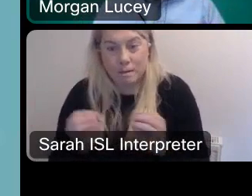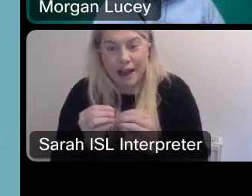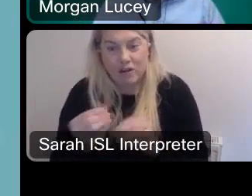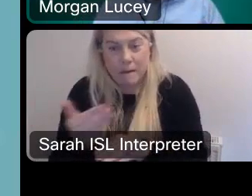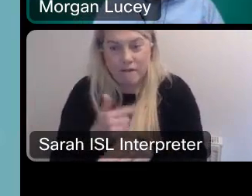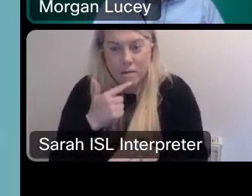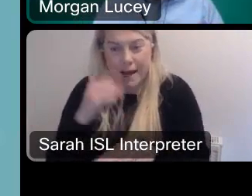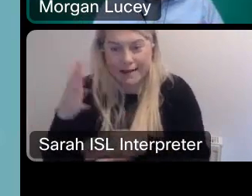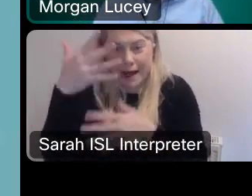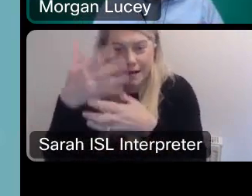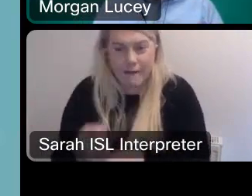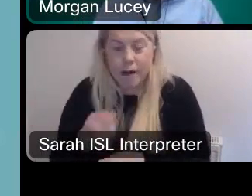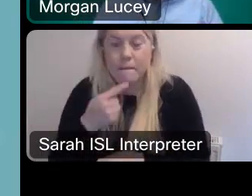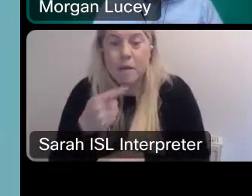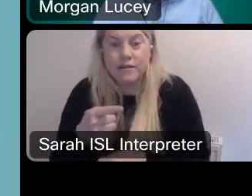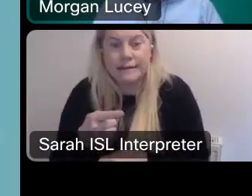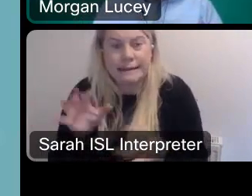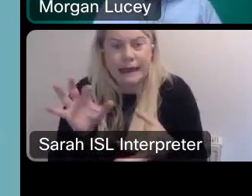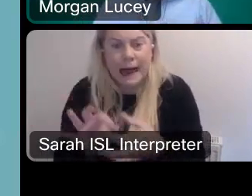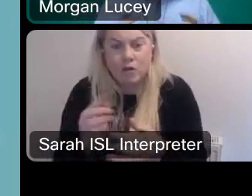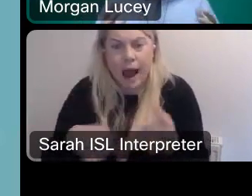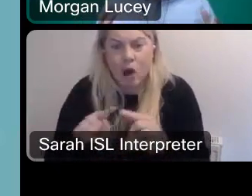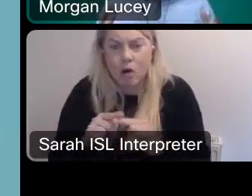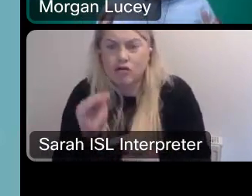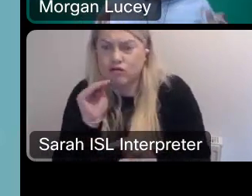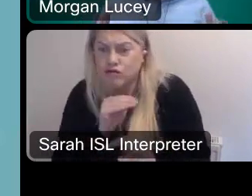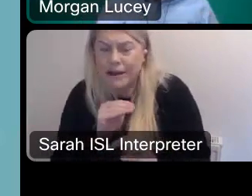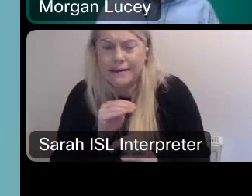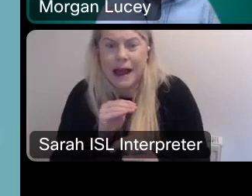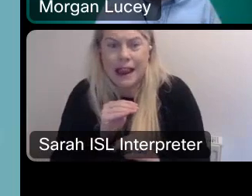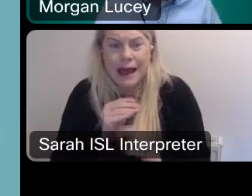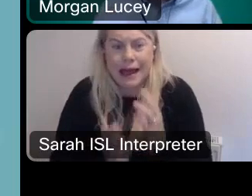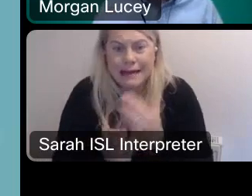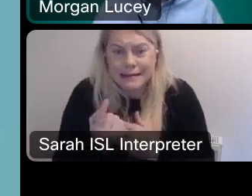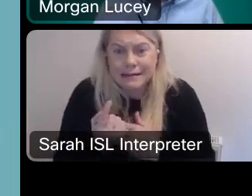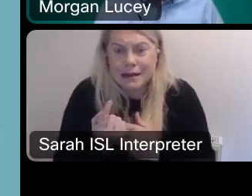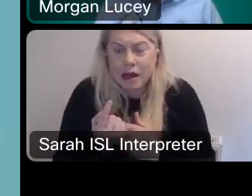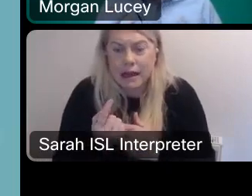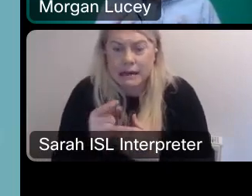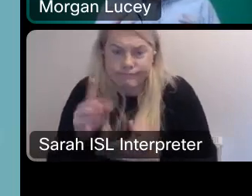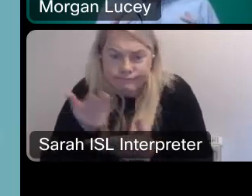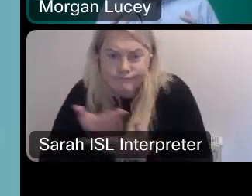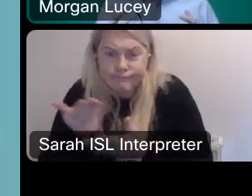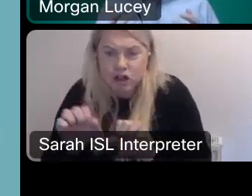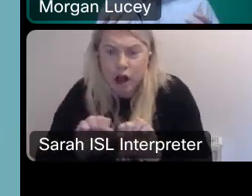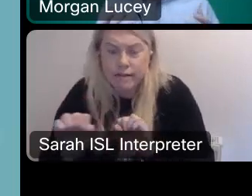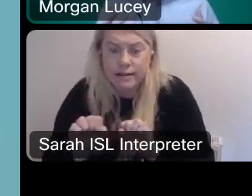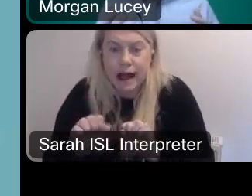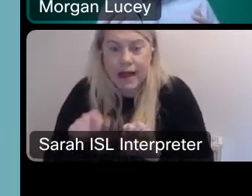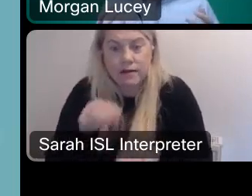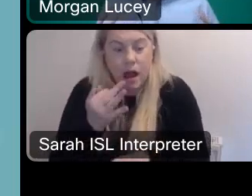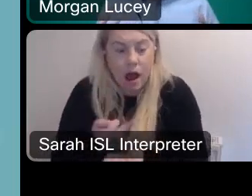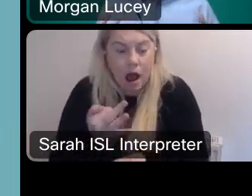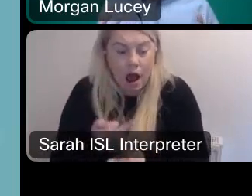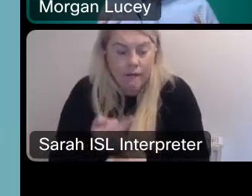and it's in relation to our critical incident stress management debriefing service. That's a service that is often invoked